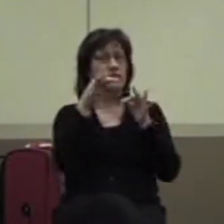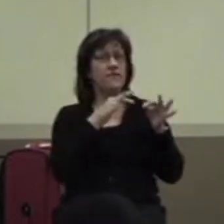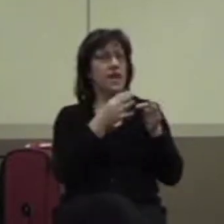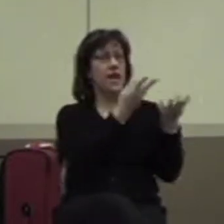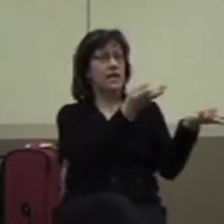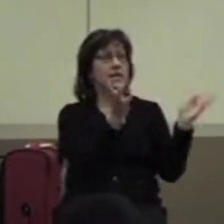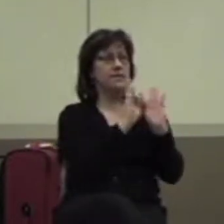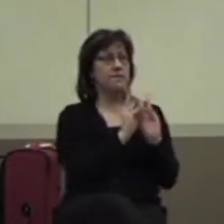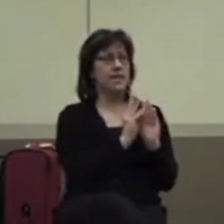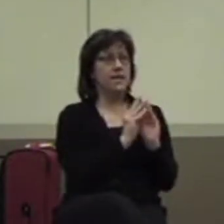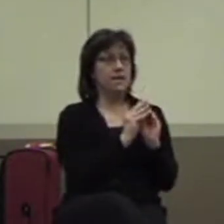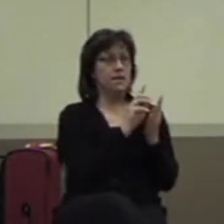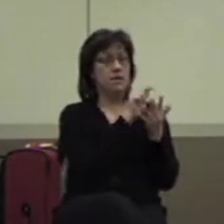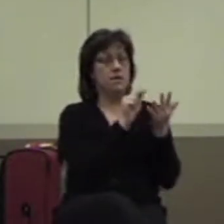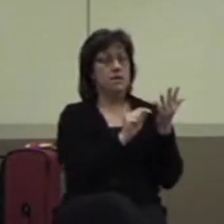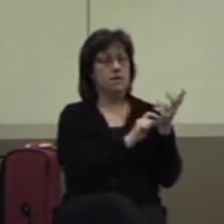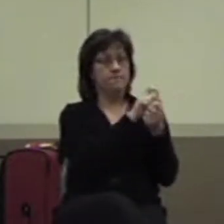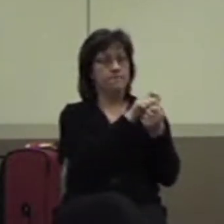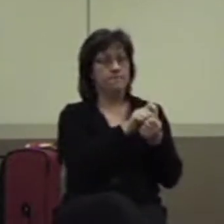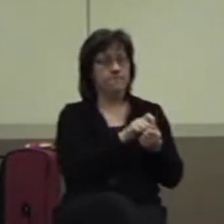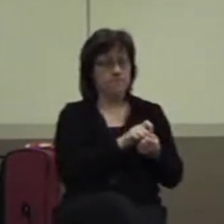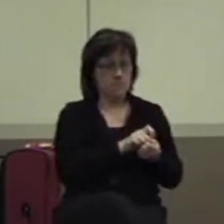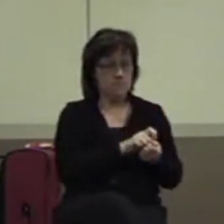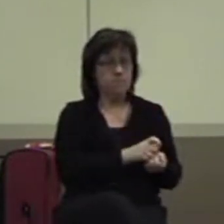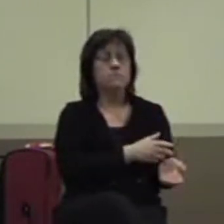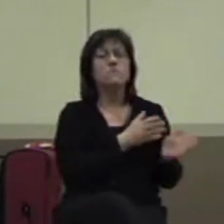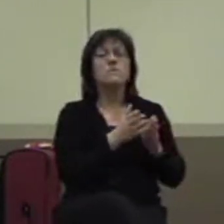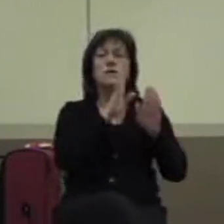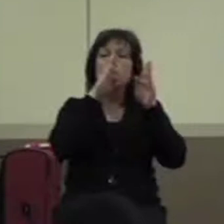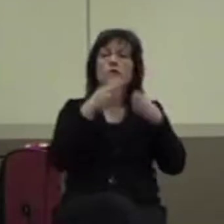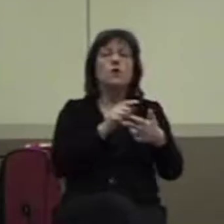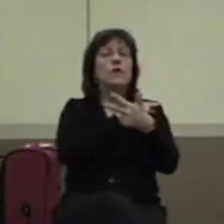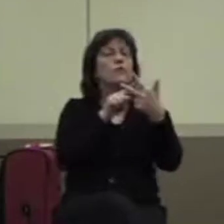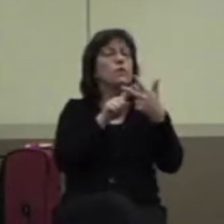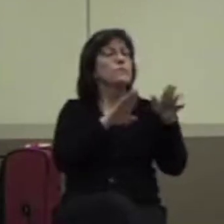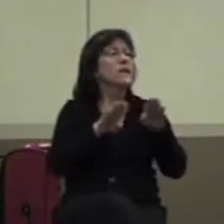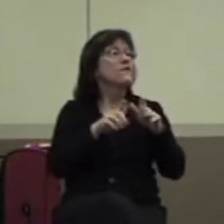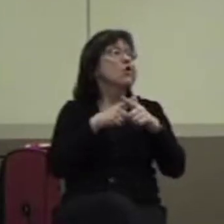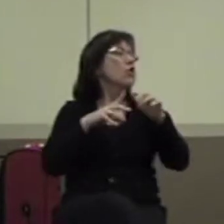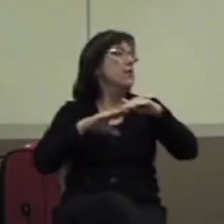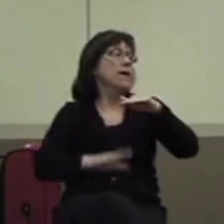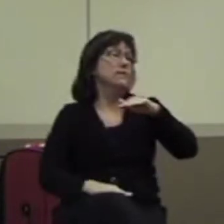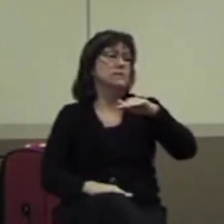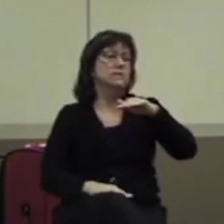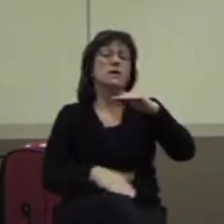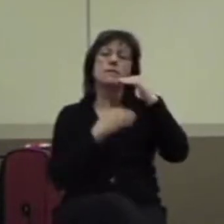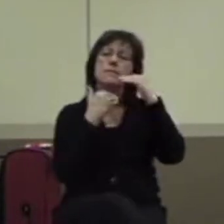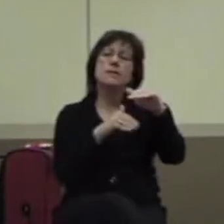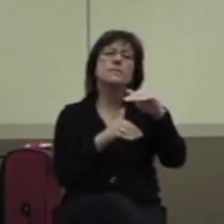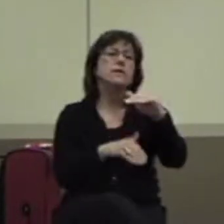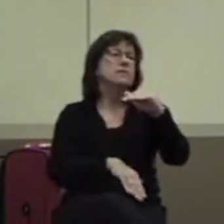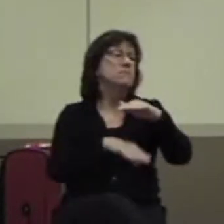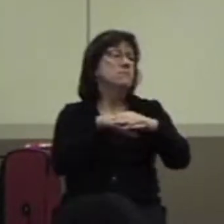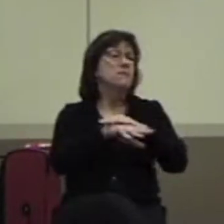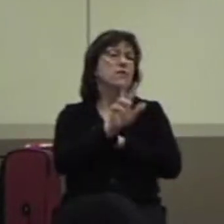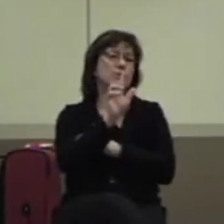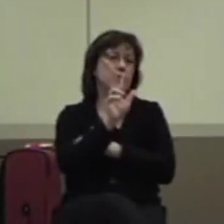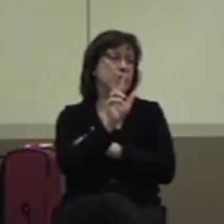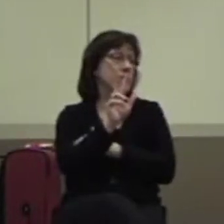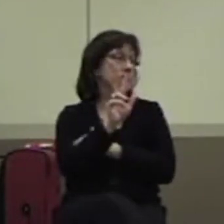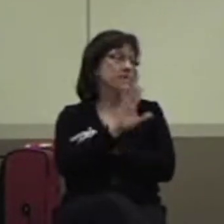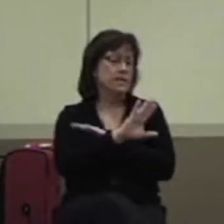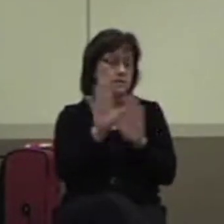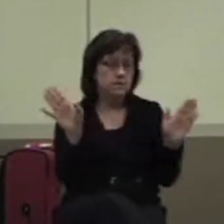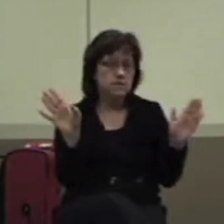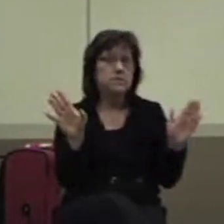all that in the meeting. Then we focus on 3 behaviors or less. And I always limit people to 3,